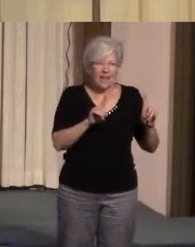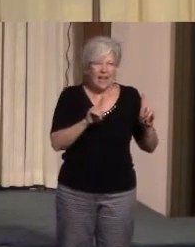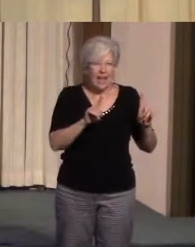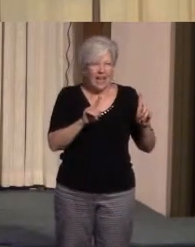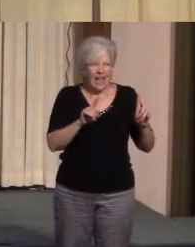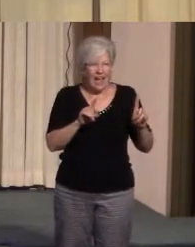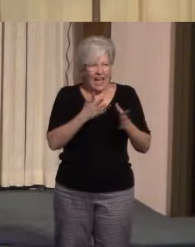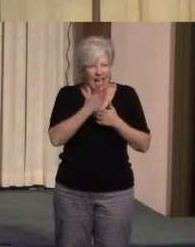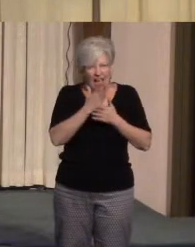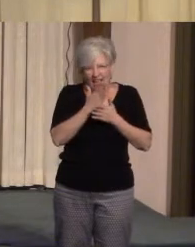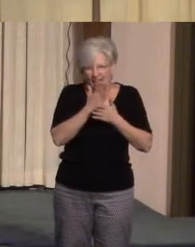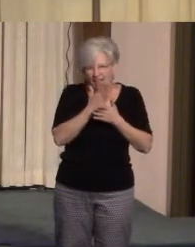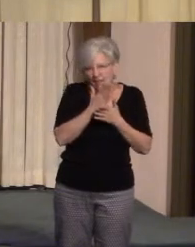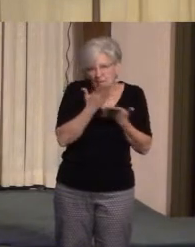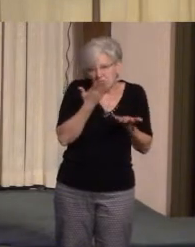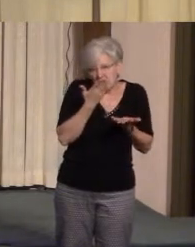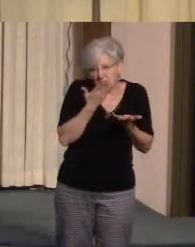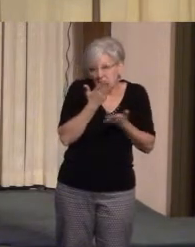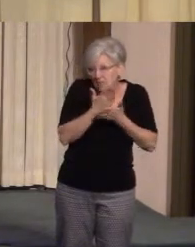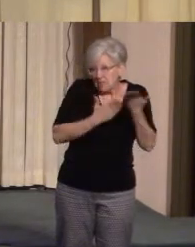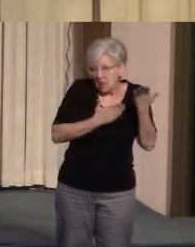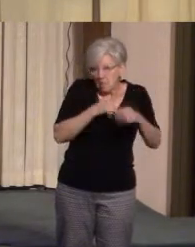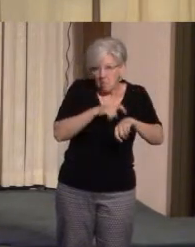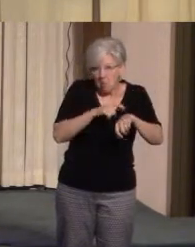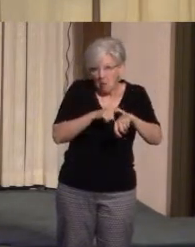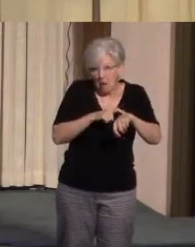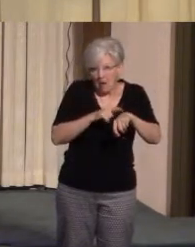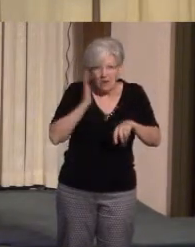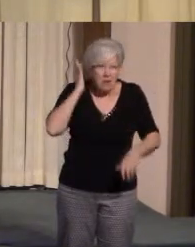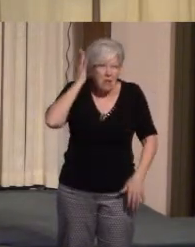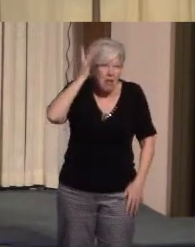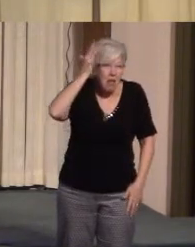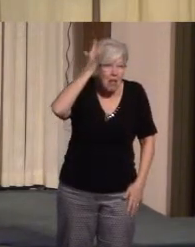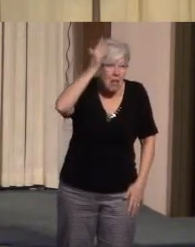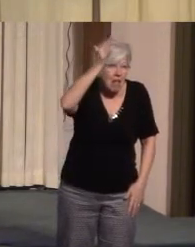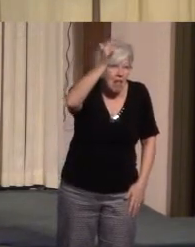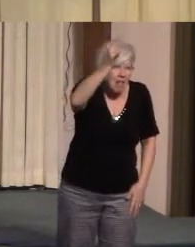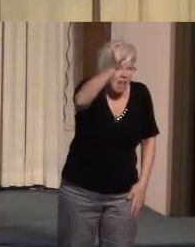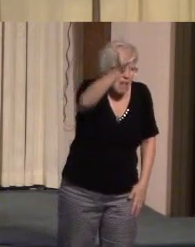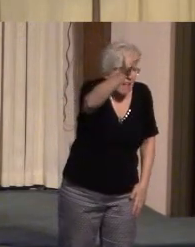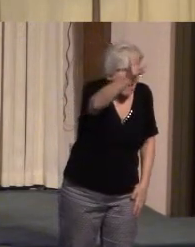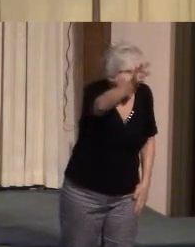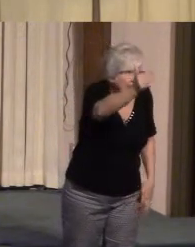some point, billions, maybe trillions of years down the road, it's probably all going to go